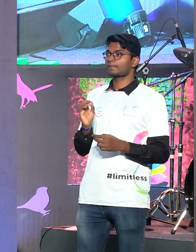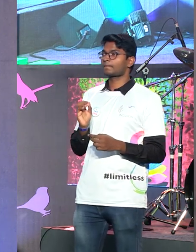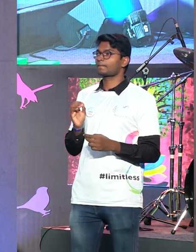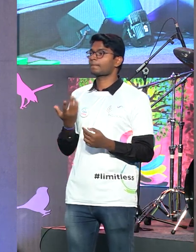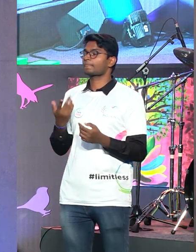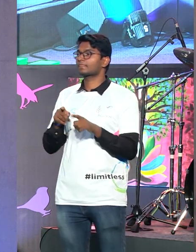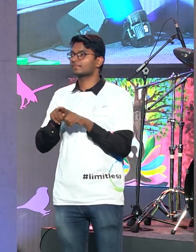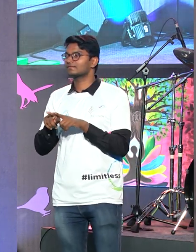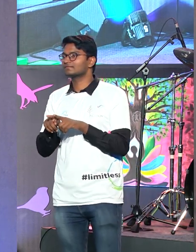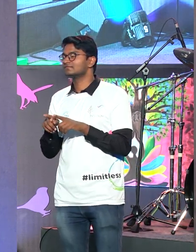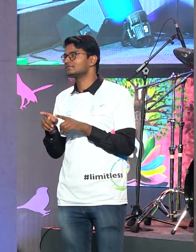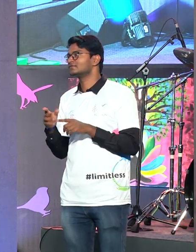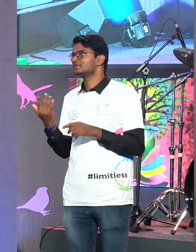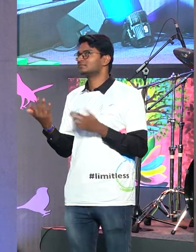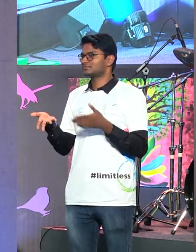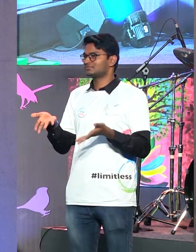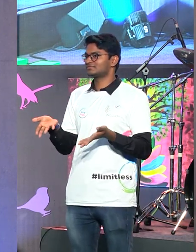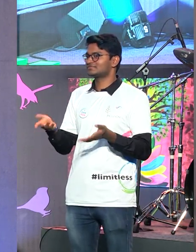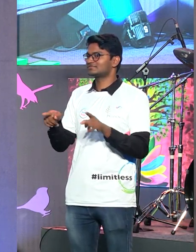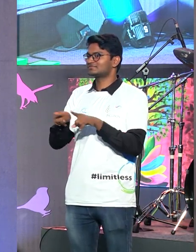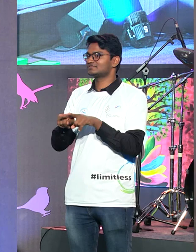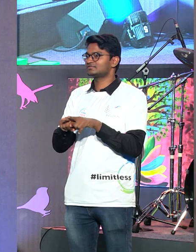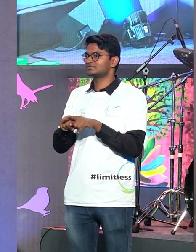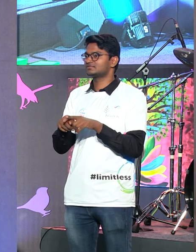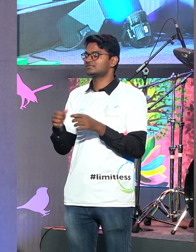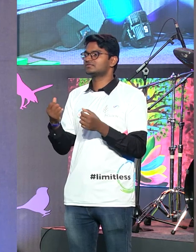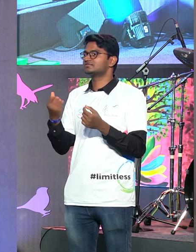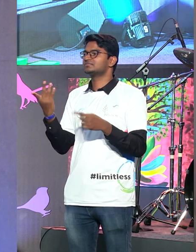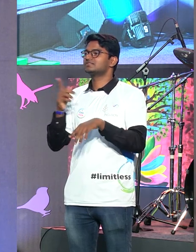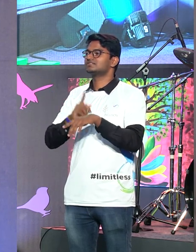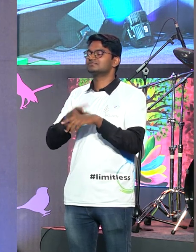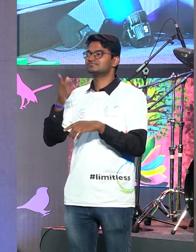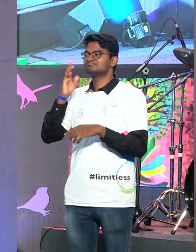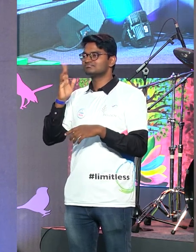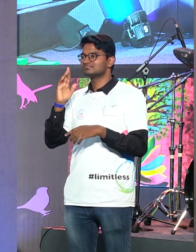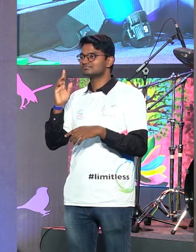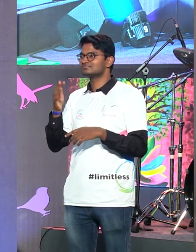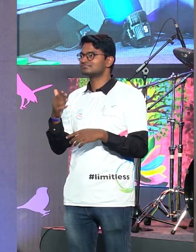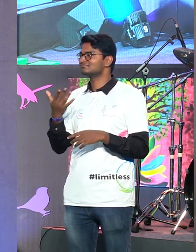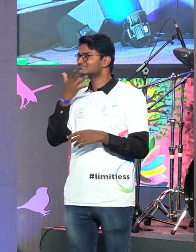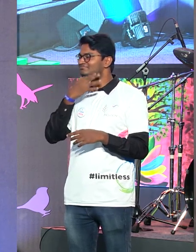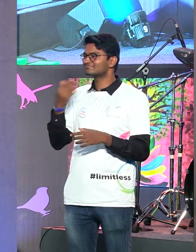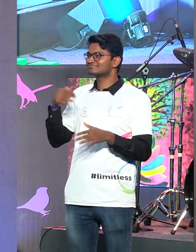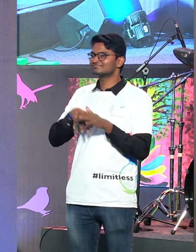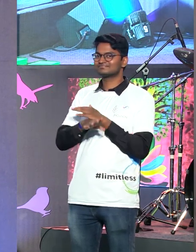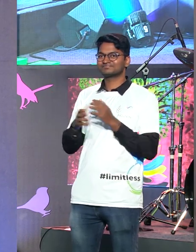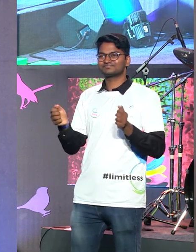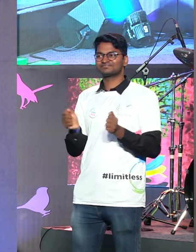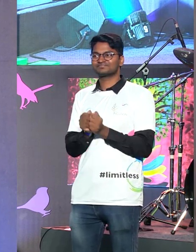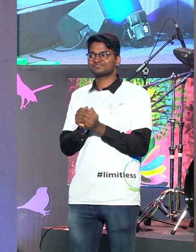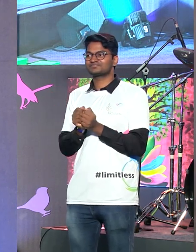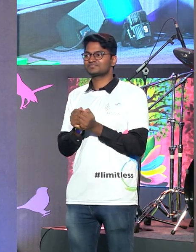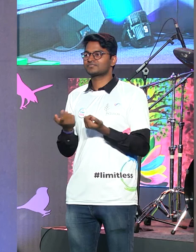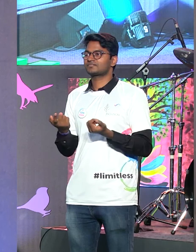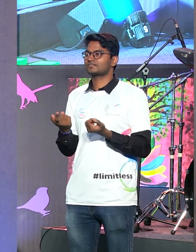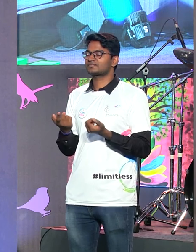this campaign, for instance, you know, a lot of the times people say that is beauty inside? It is also physical, it is